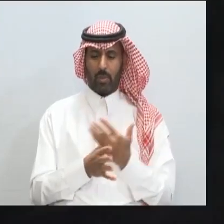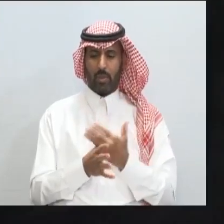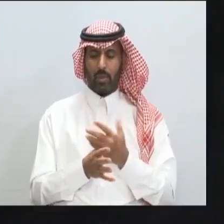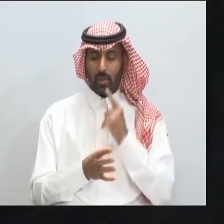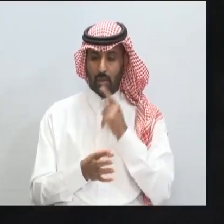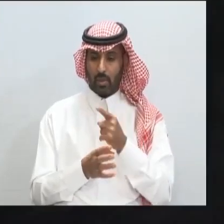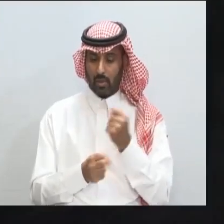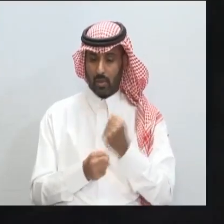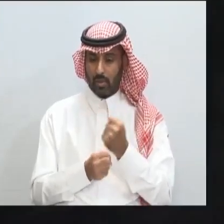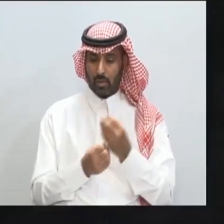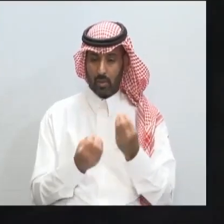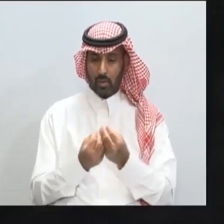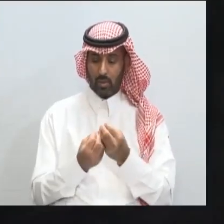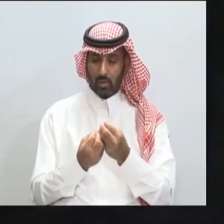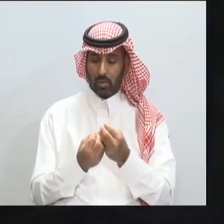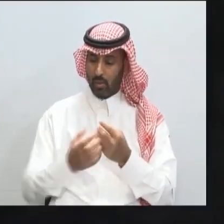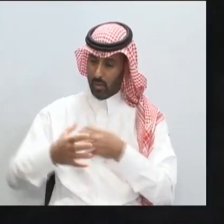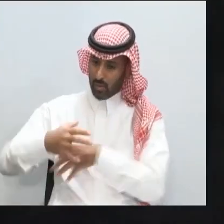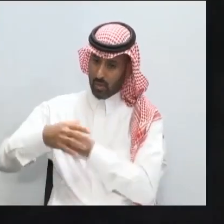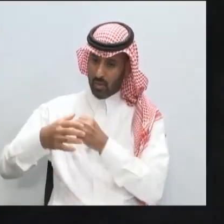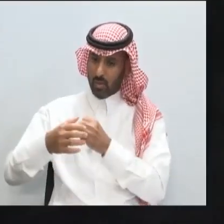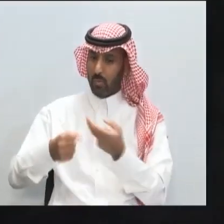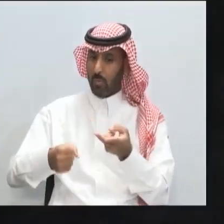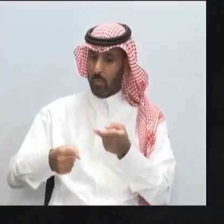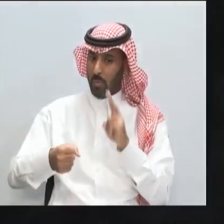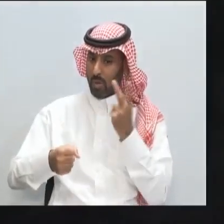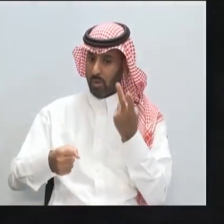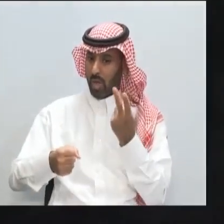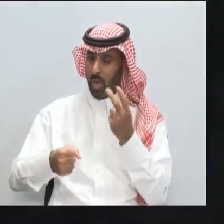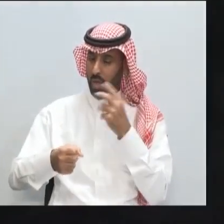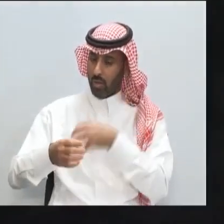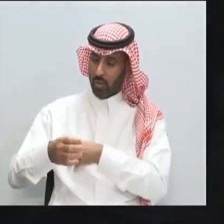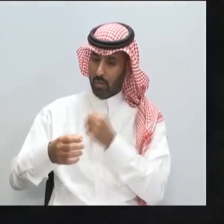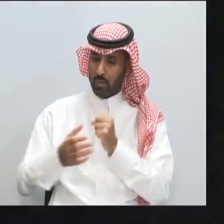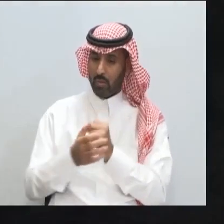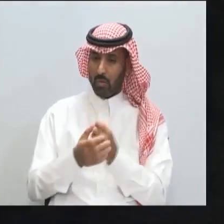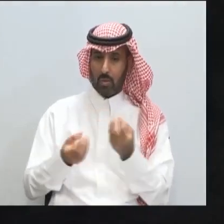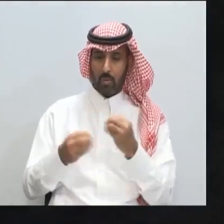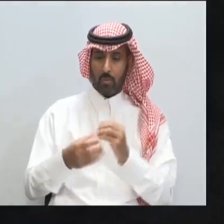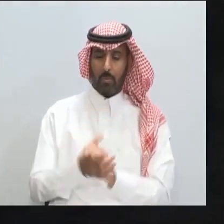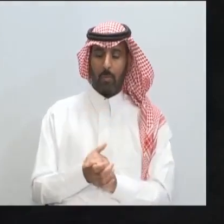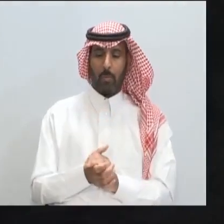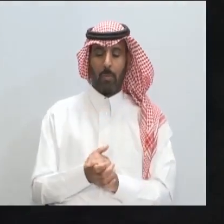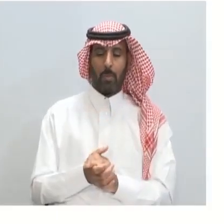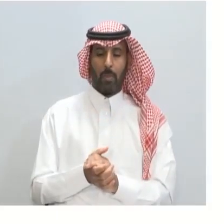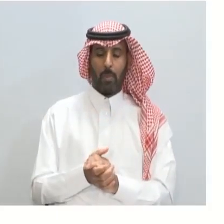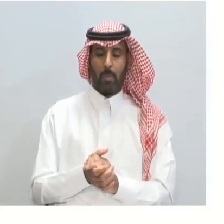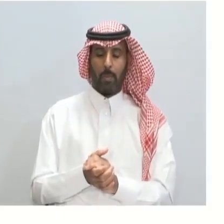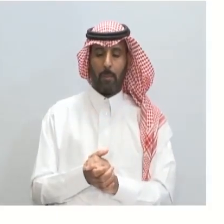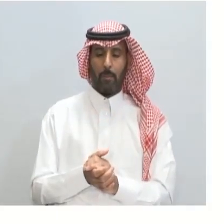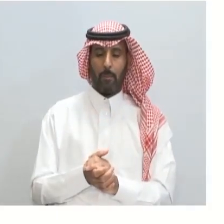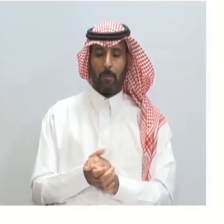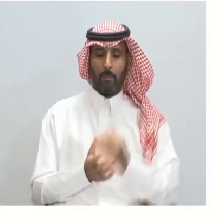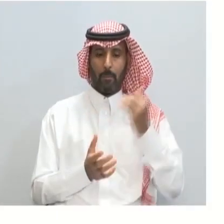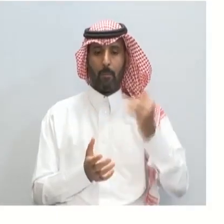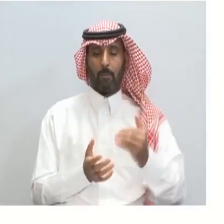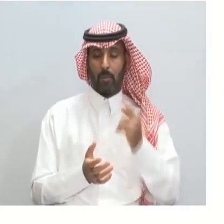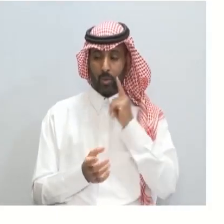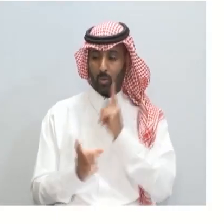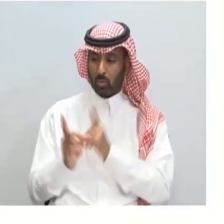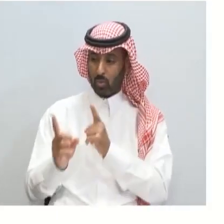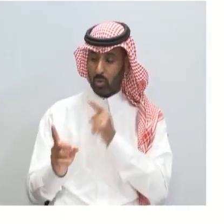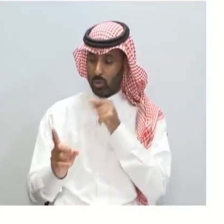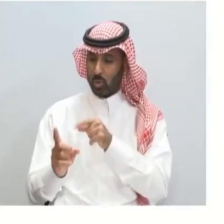his coworker has stolen twice. This is more than enough. Your